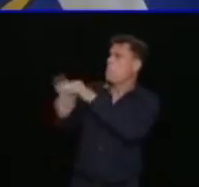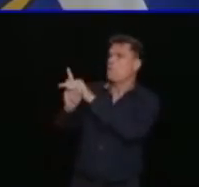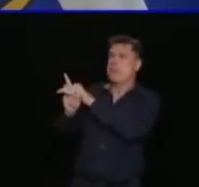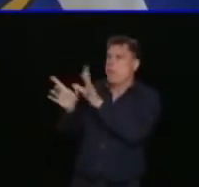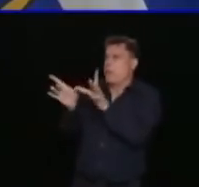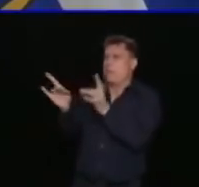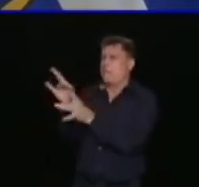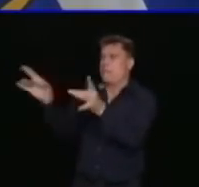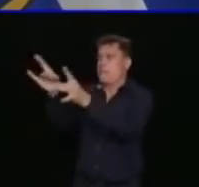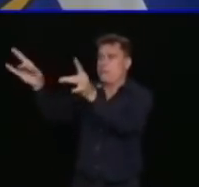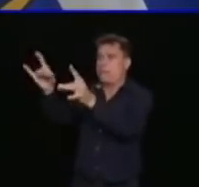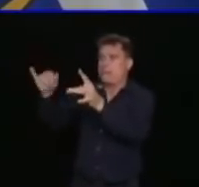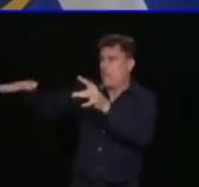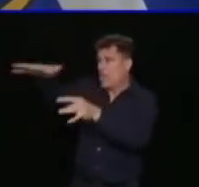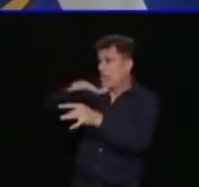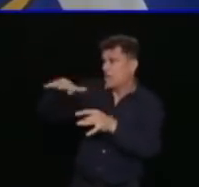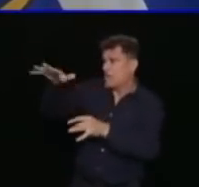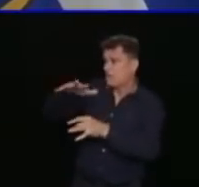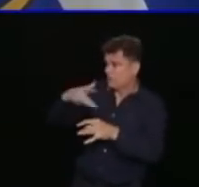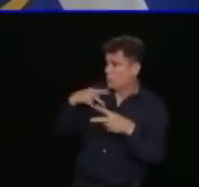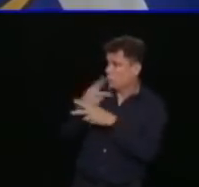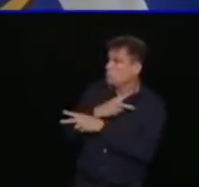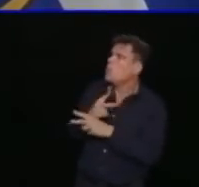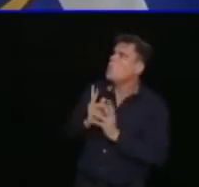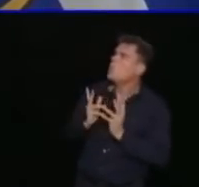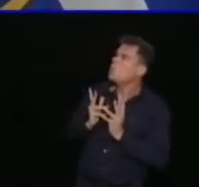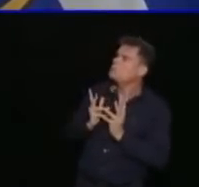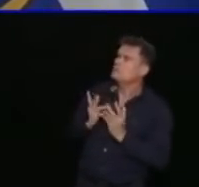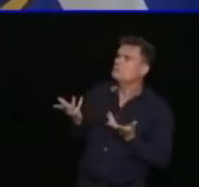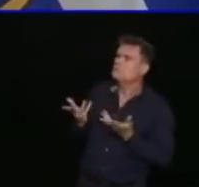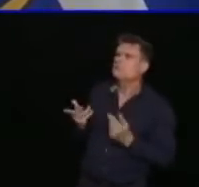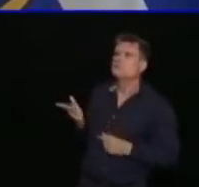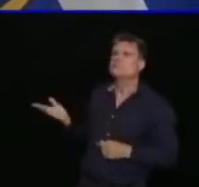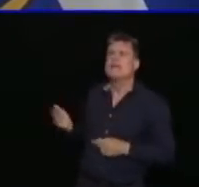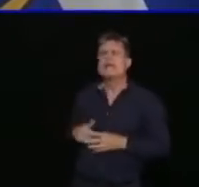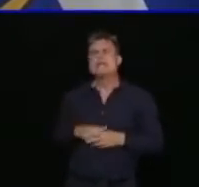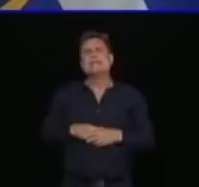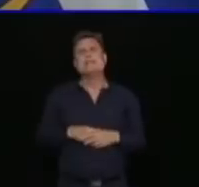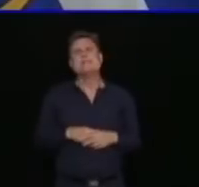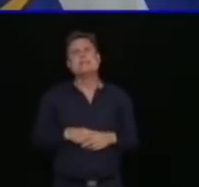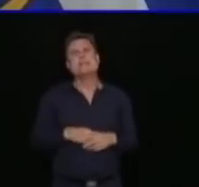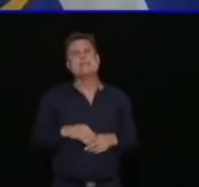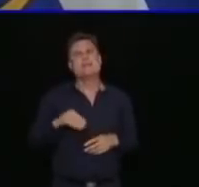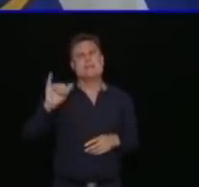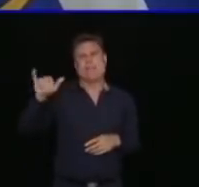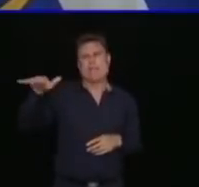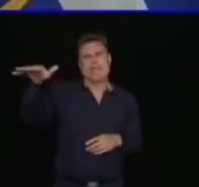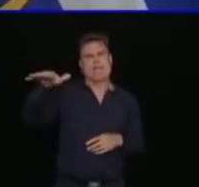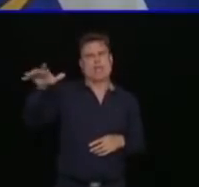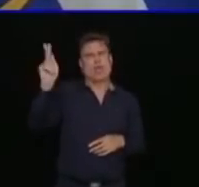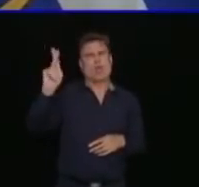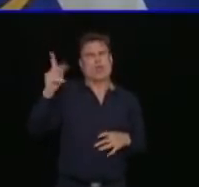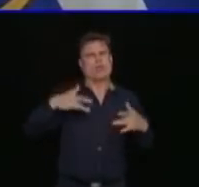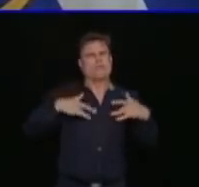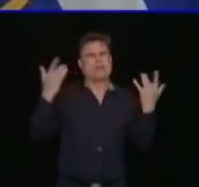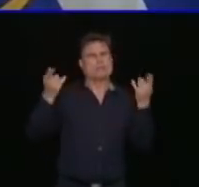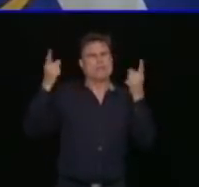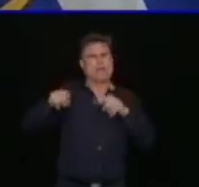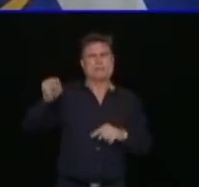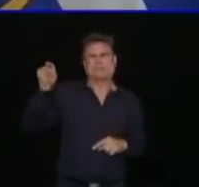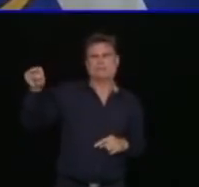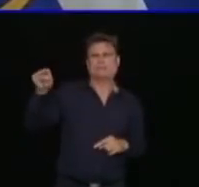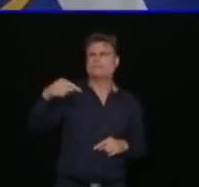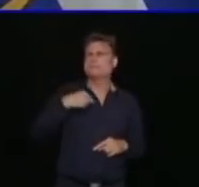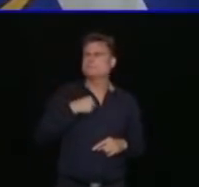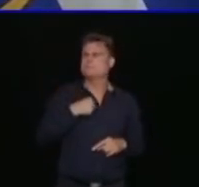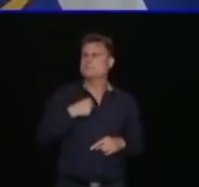And there's a number of reasons why that can happen. Someone can be very sick and have a lot of virus spreading, or some